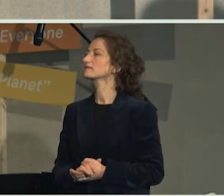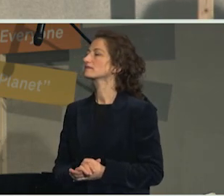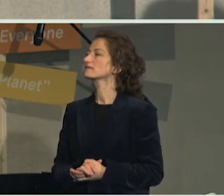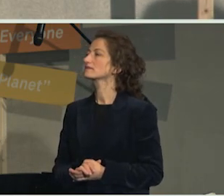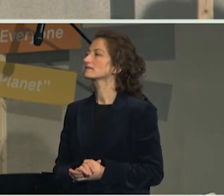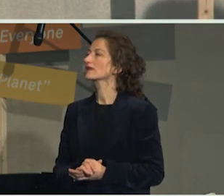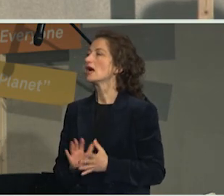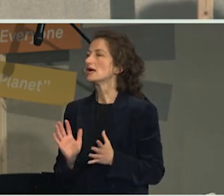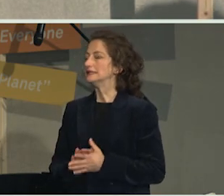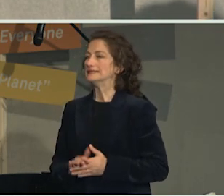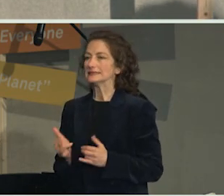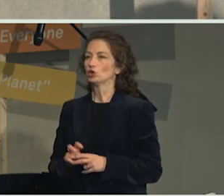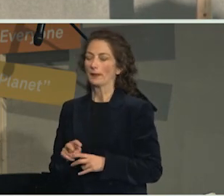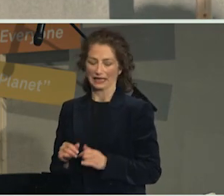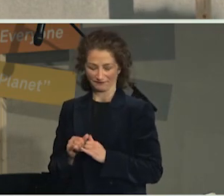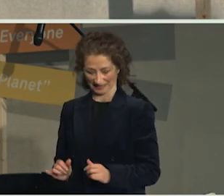gonna transition?